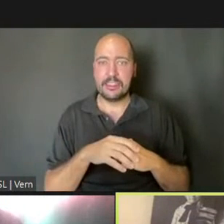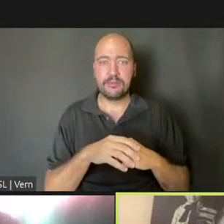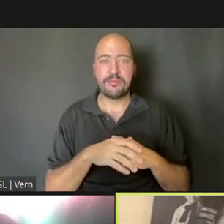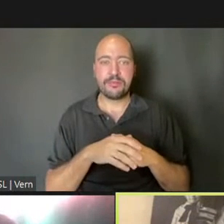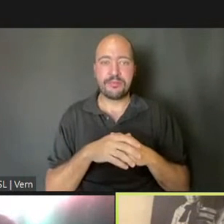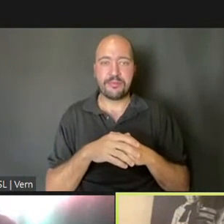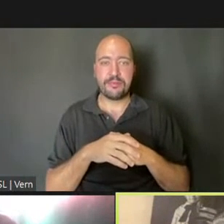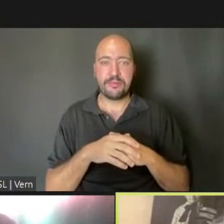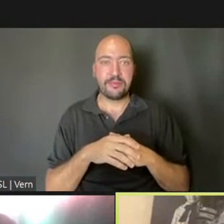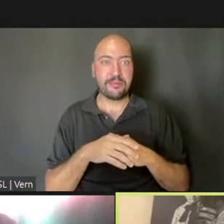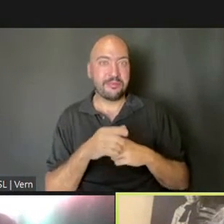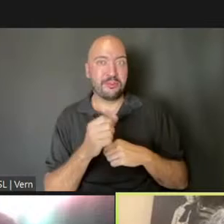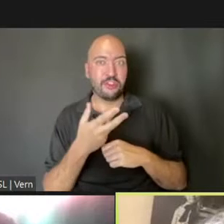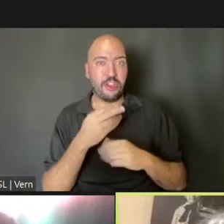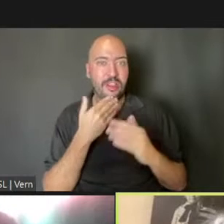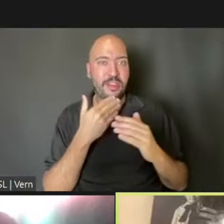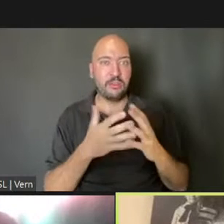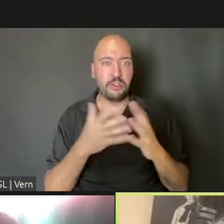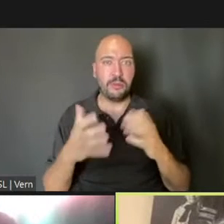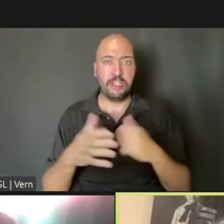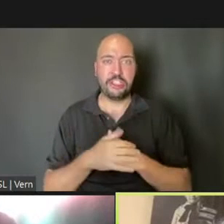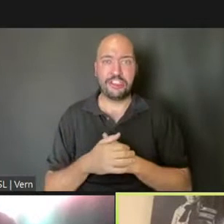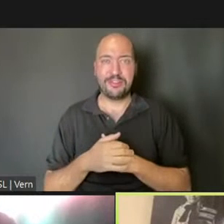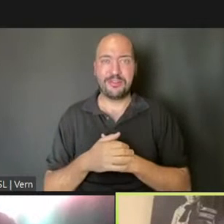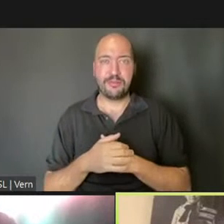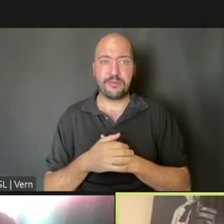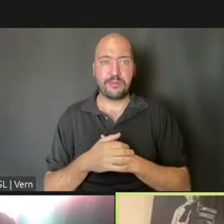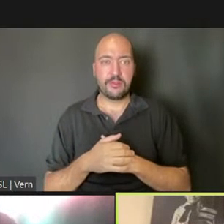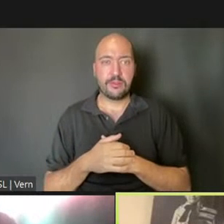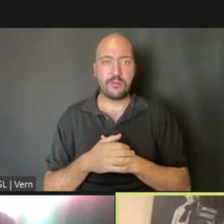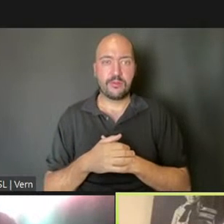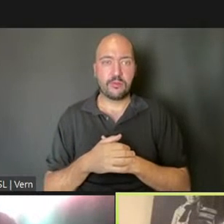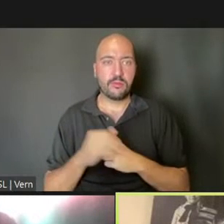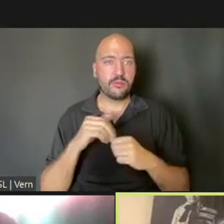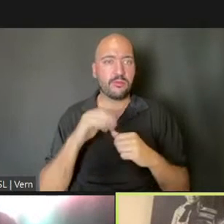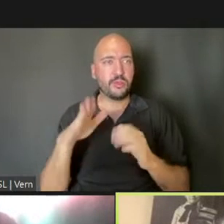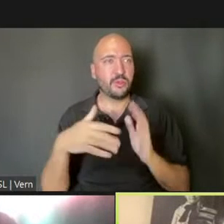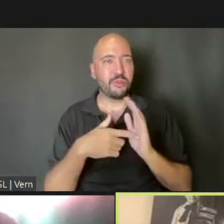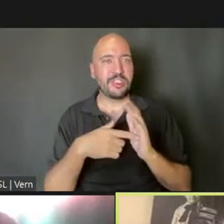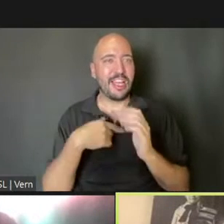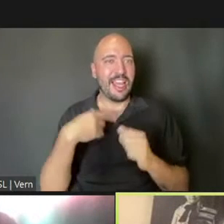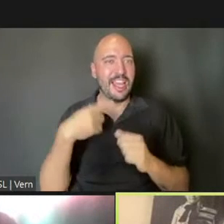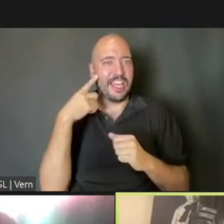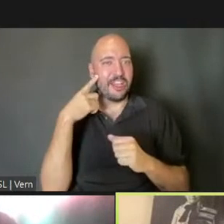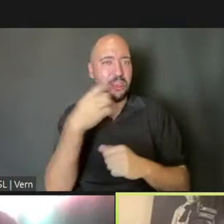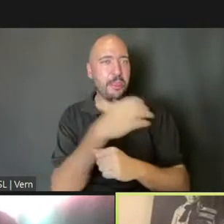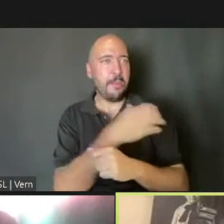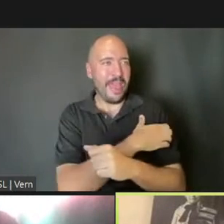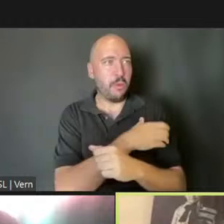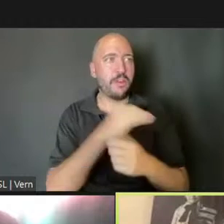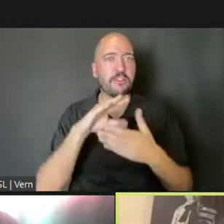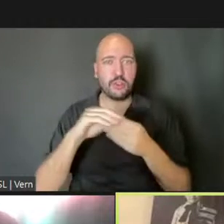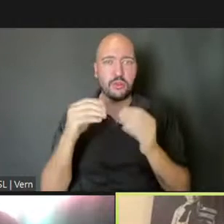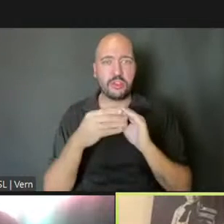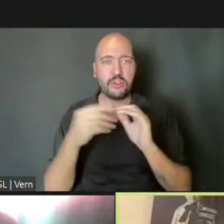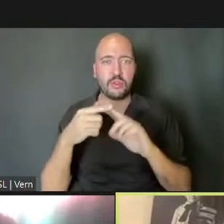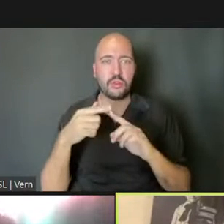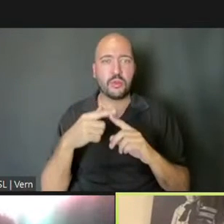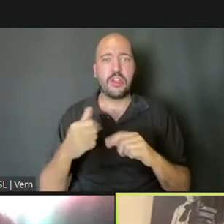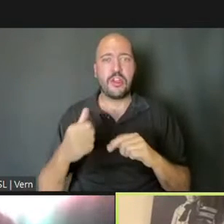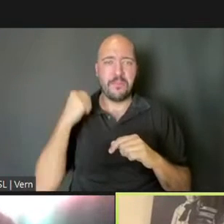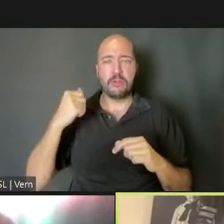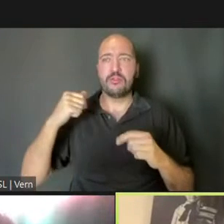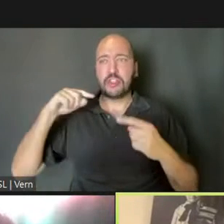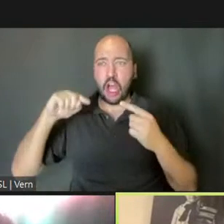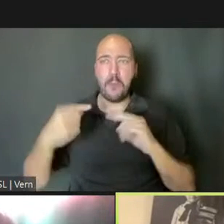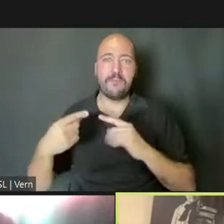Shawn, thank you so much. In your presentation, I hear the power of storytelling to refuse harmful